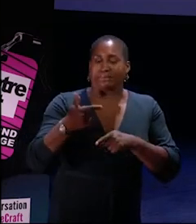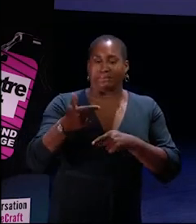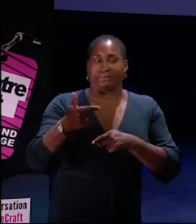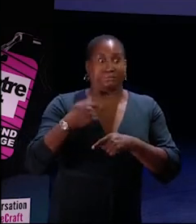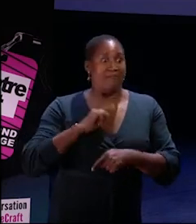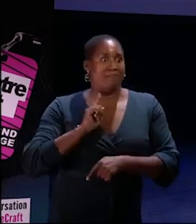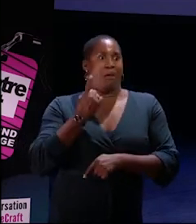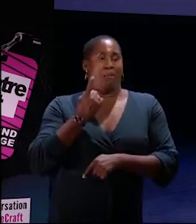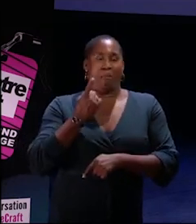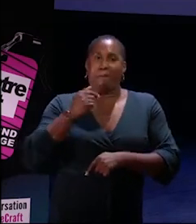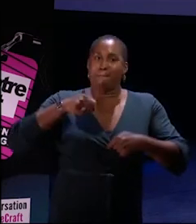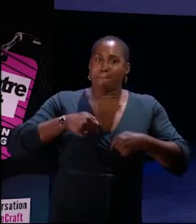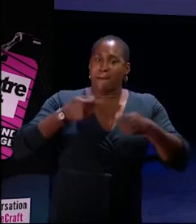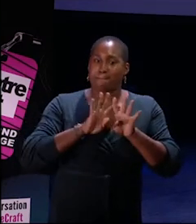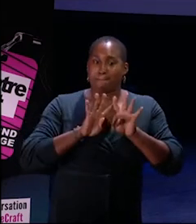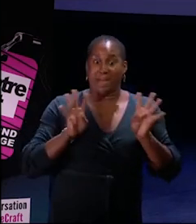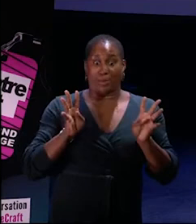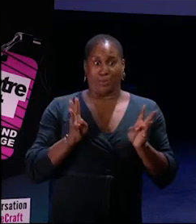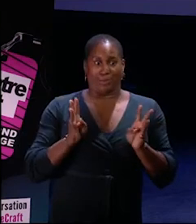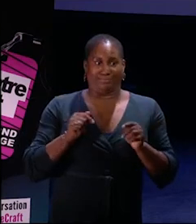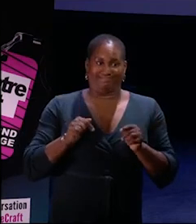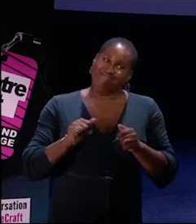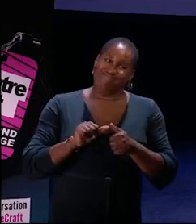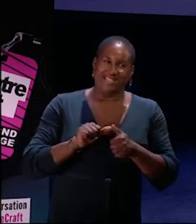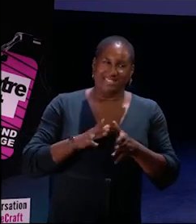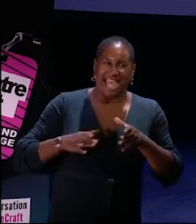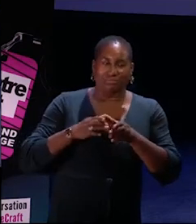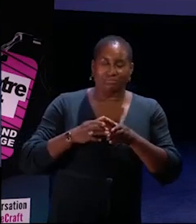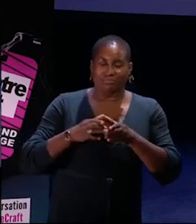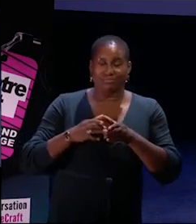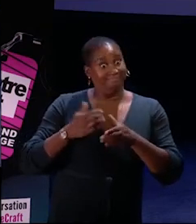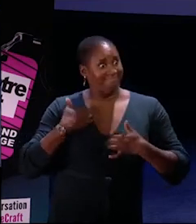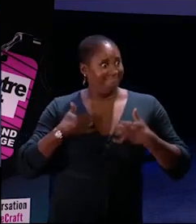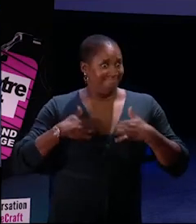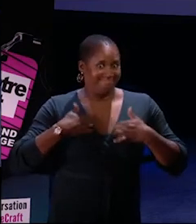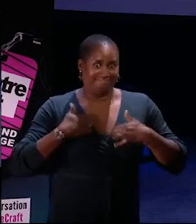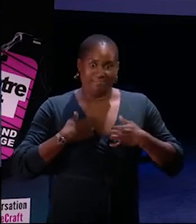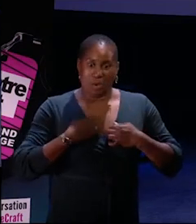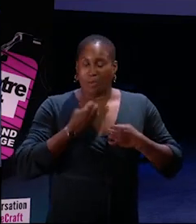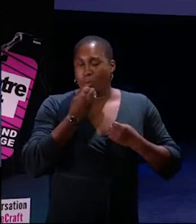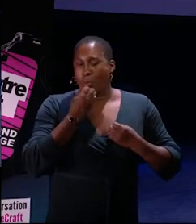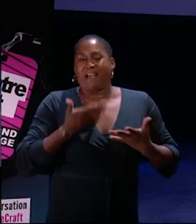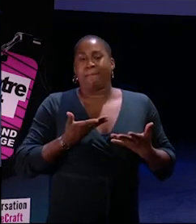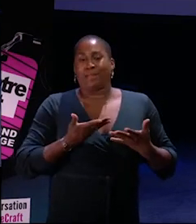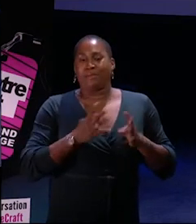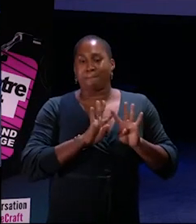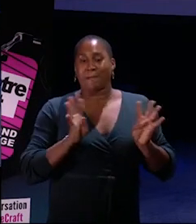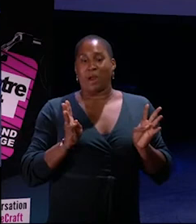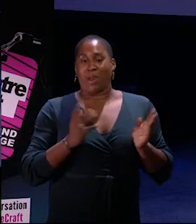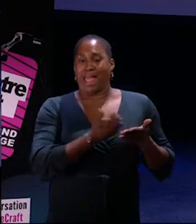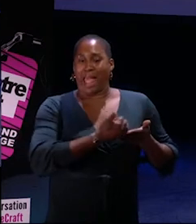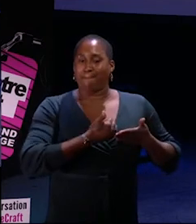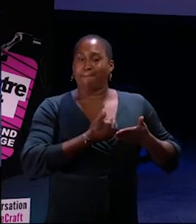a panel discussion in this sector. So I am very, very much looking forward to it, and I have a fabulous panel to help me.